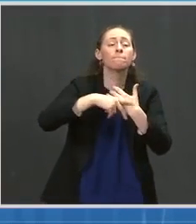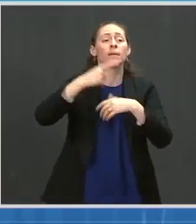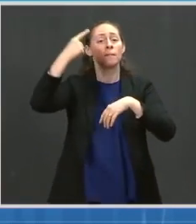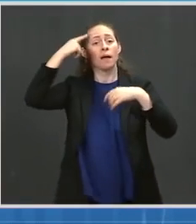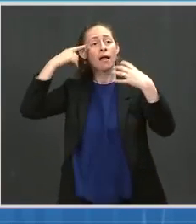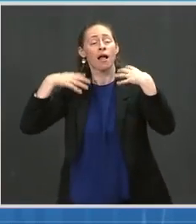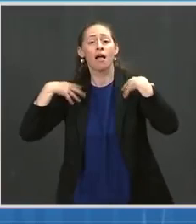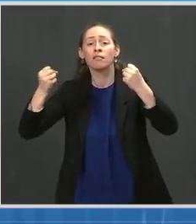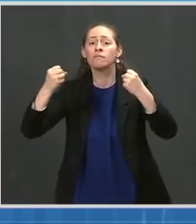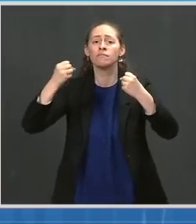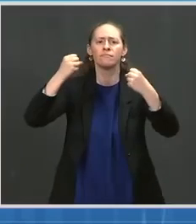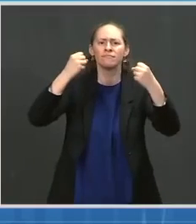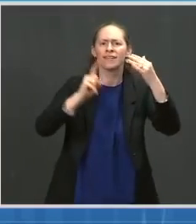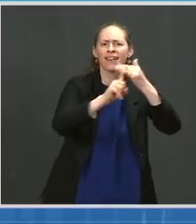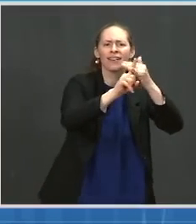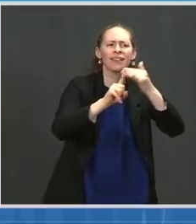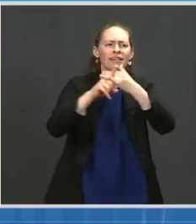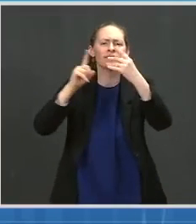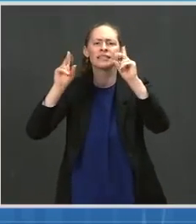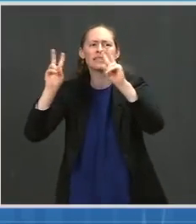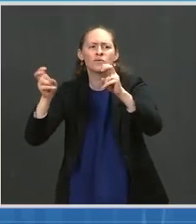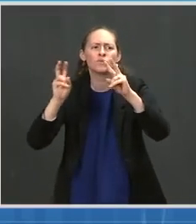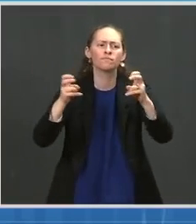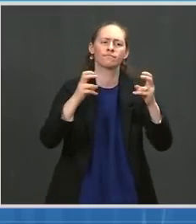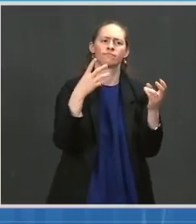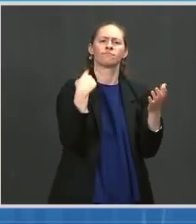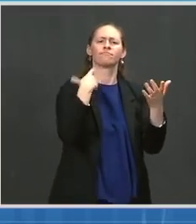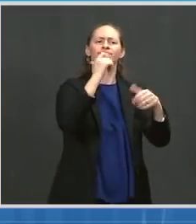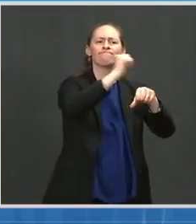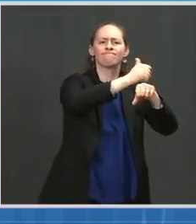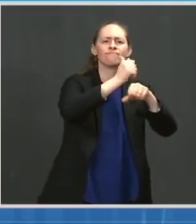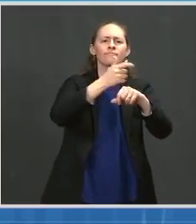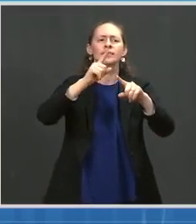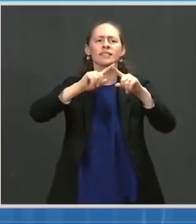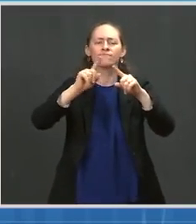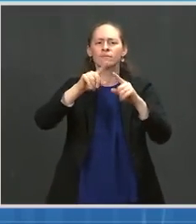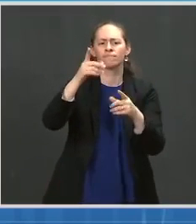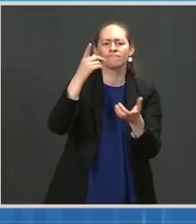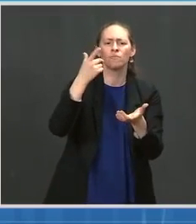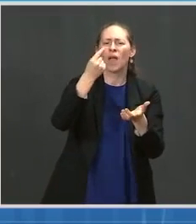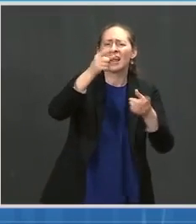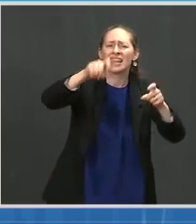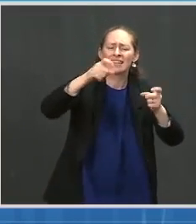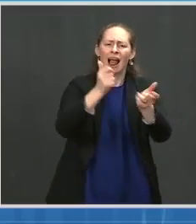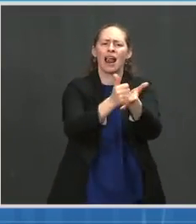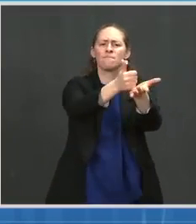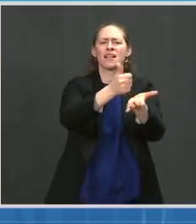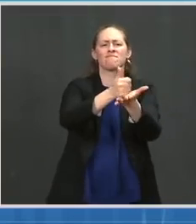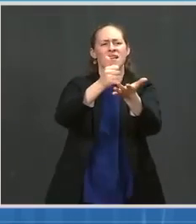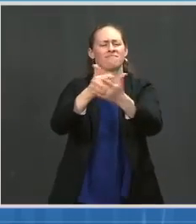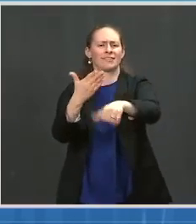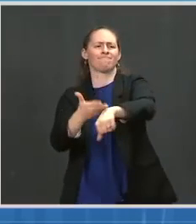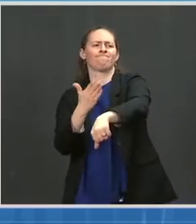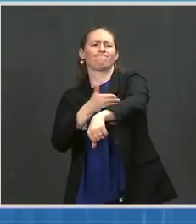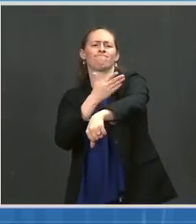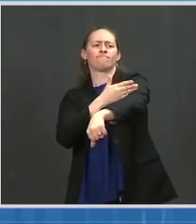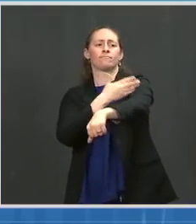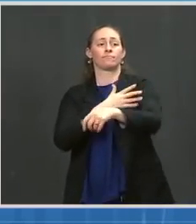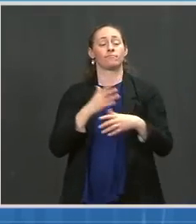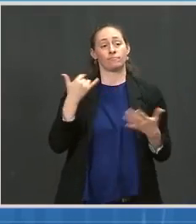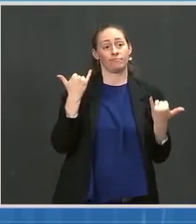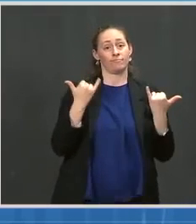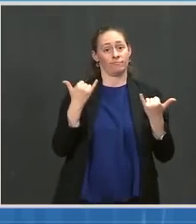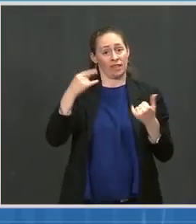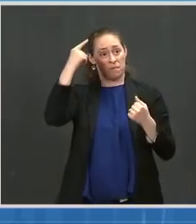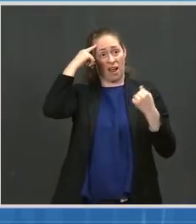billion for the prevention and treatment of mental health and substance use disorders. The mental health consequences of COVID are yet another reminder